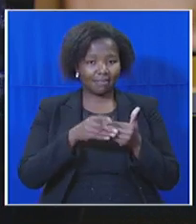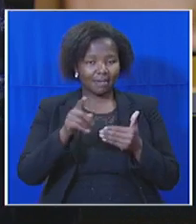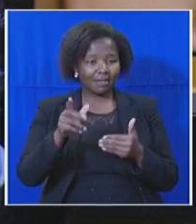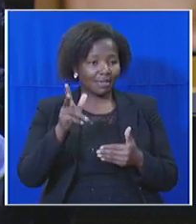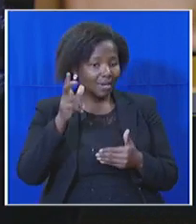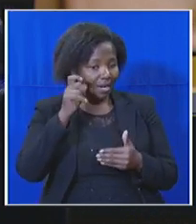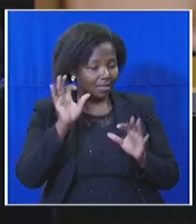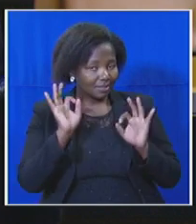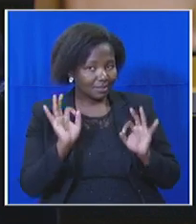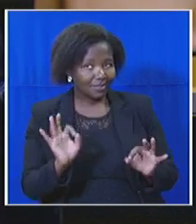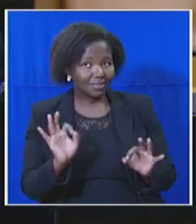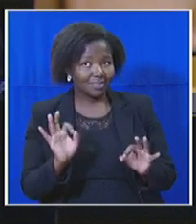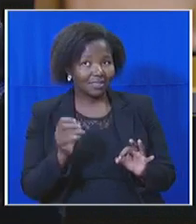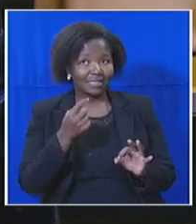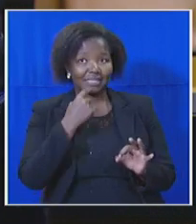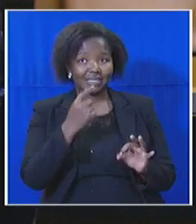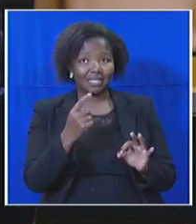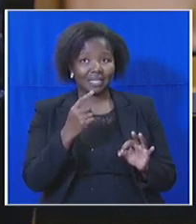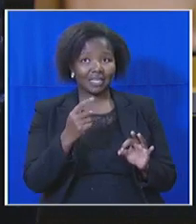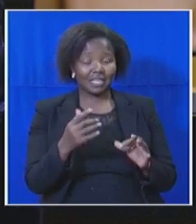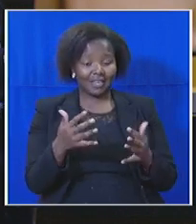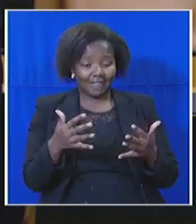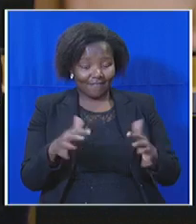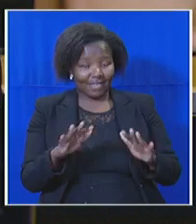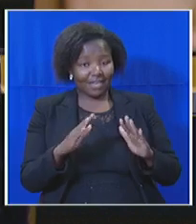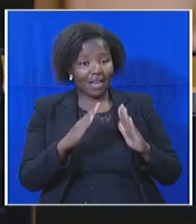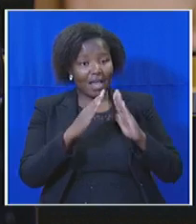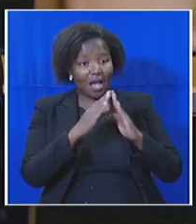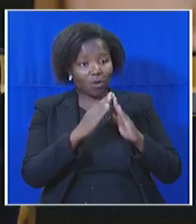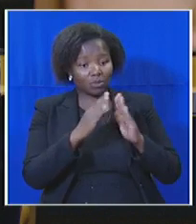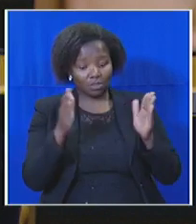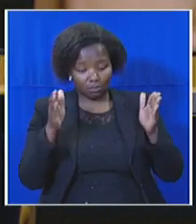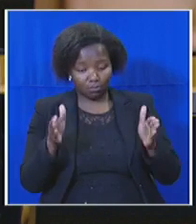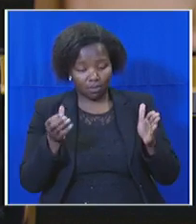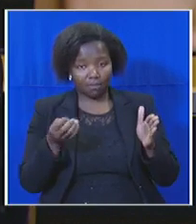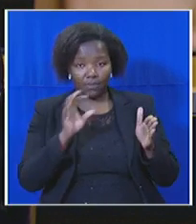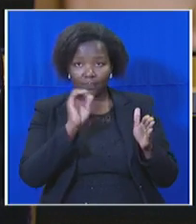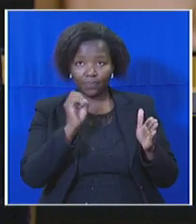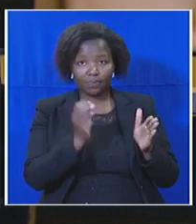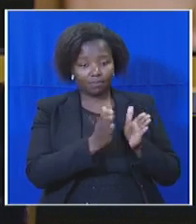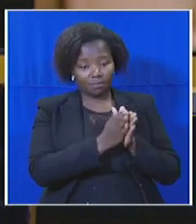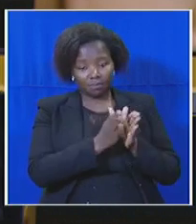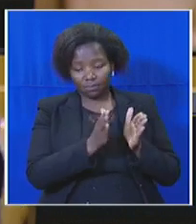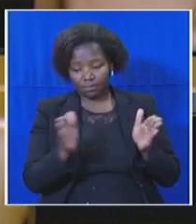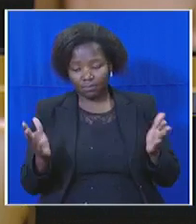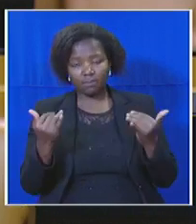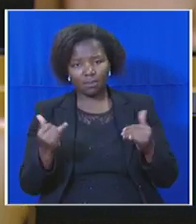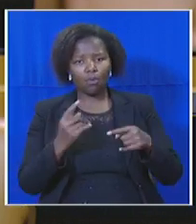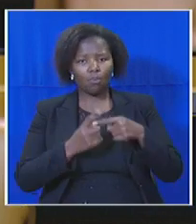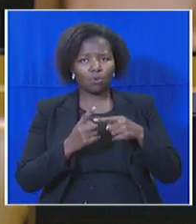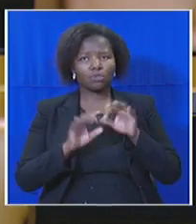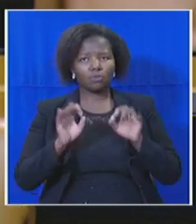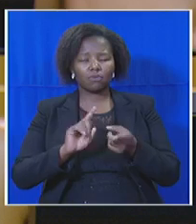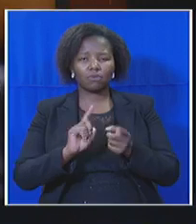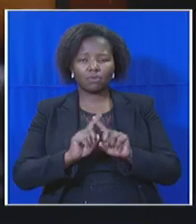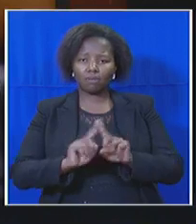have done with the housing backlog. I'm saying the portion that we are doing is positive because it makes difference. I thank